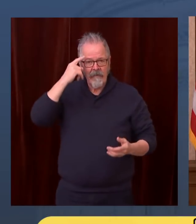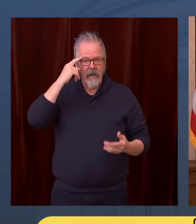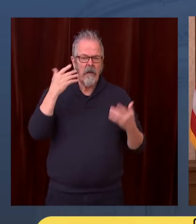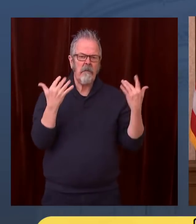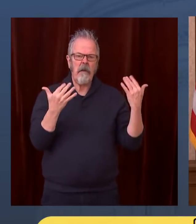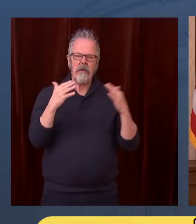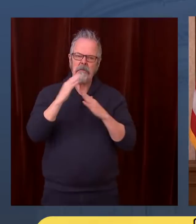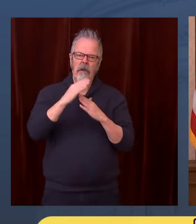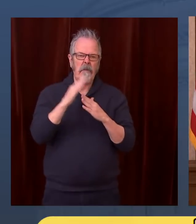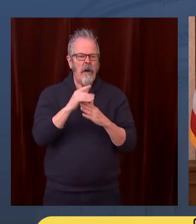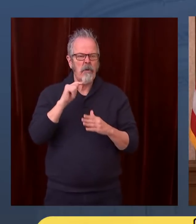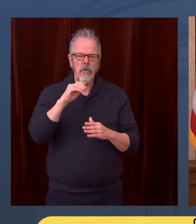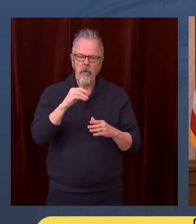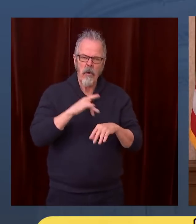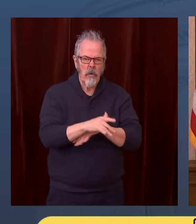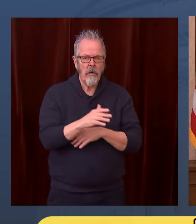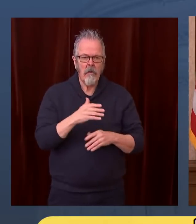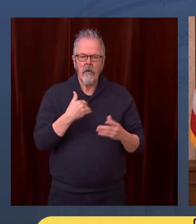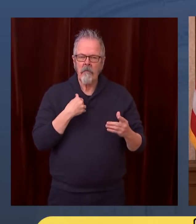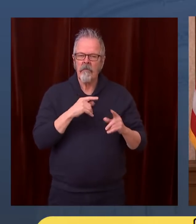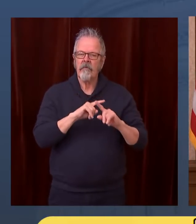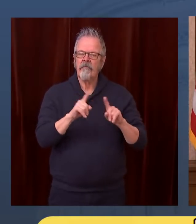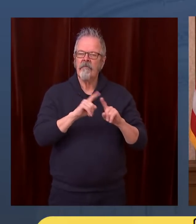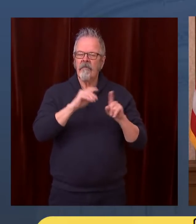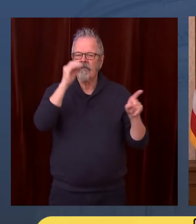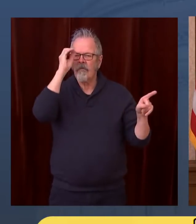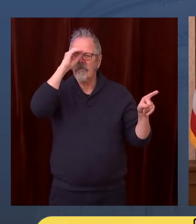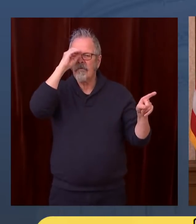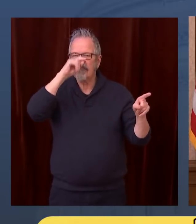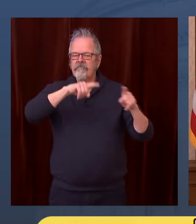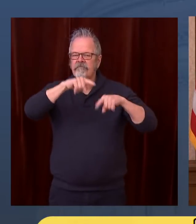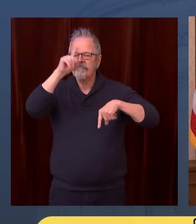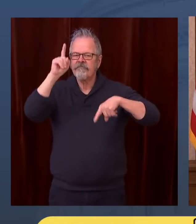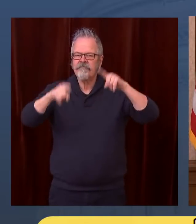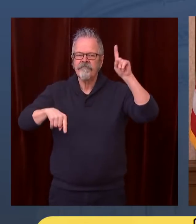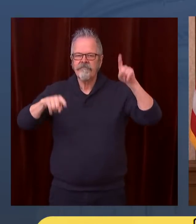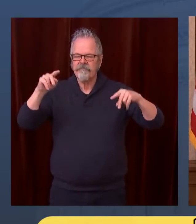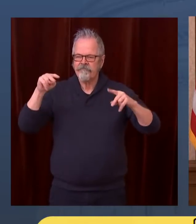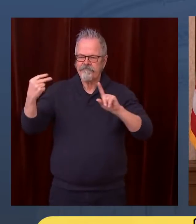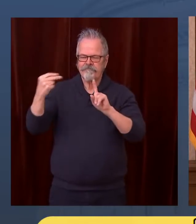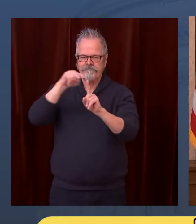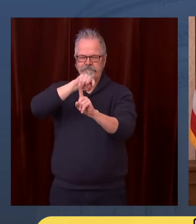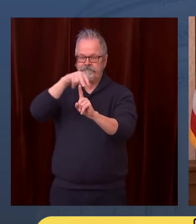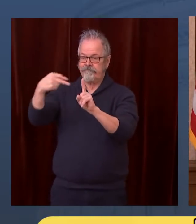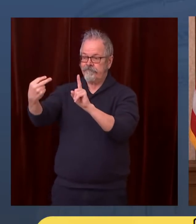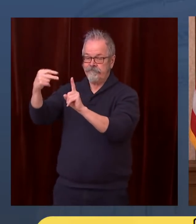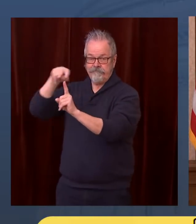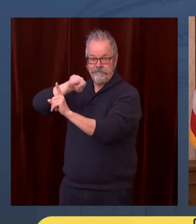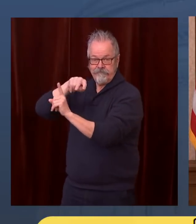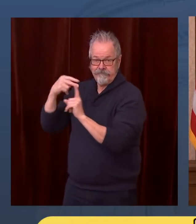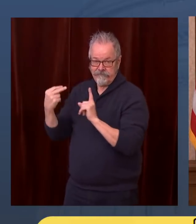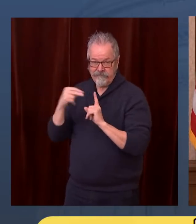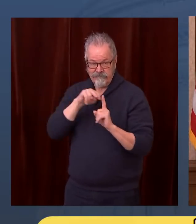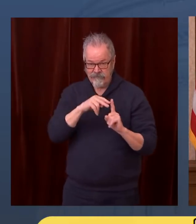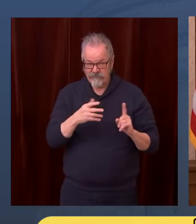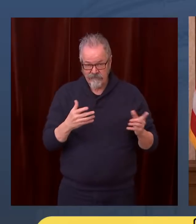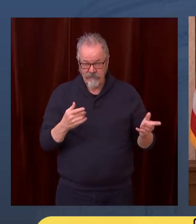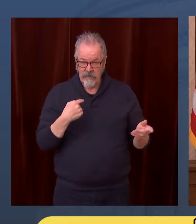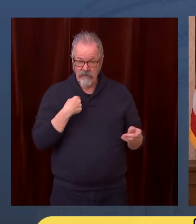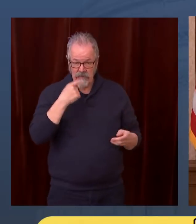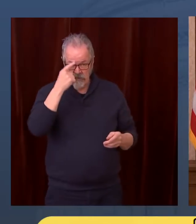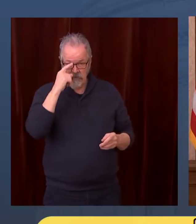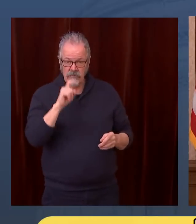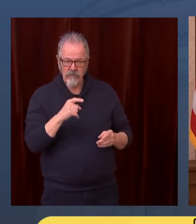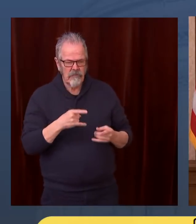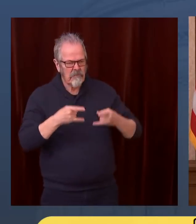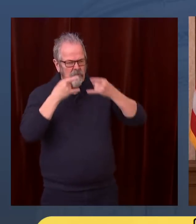is entitled to their opinion about this. To those who think maybe it should end earlier, all I can tell you is we lost